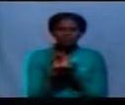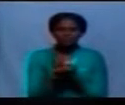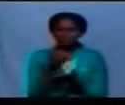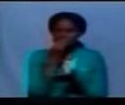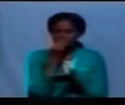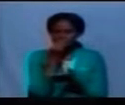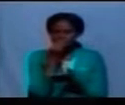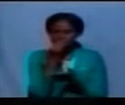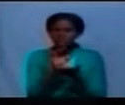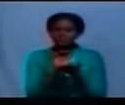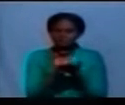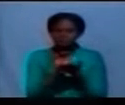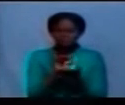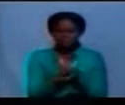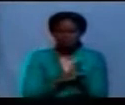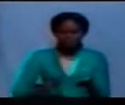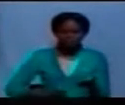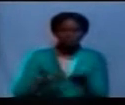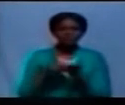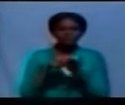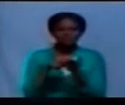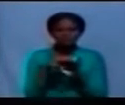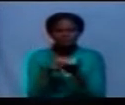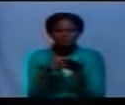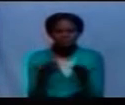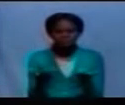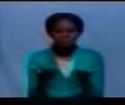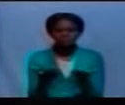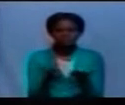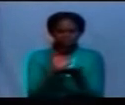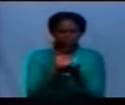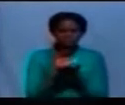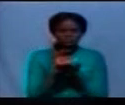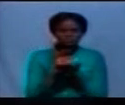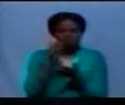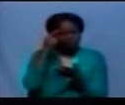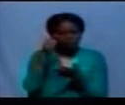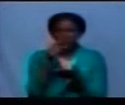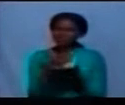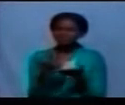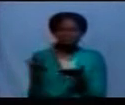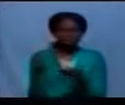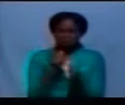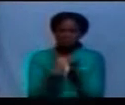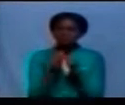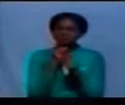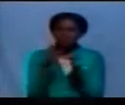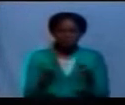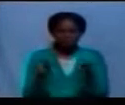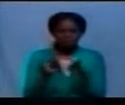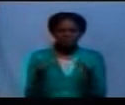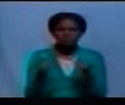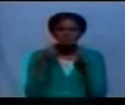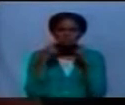food. They'll borrow for money for transport. They borrow for unnecessary things. The end result is